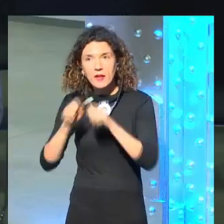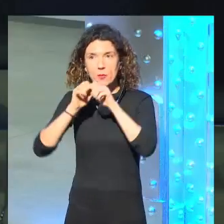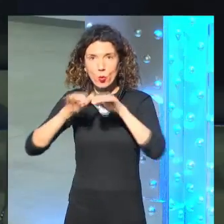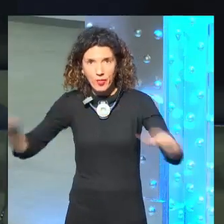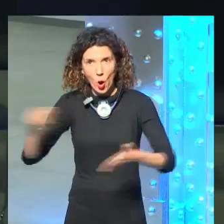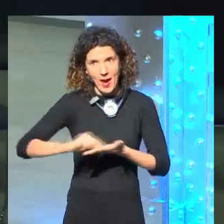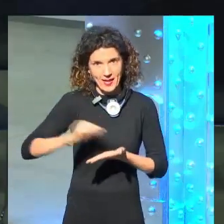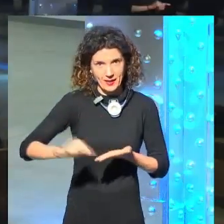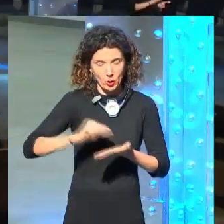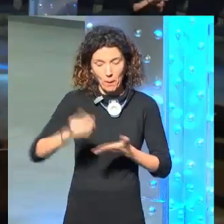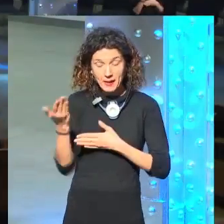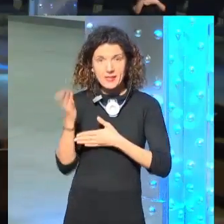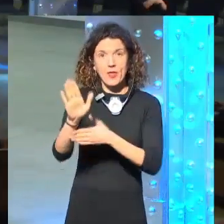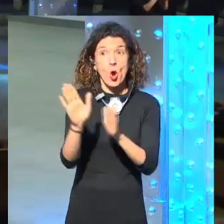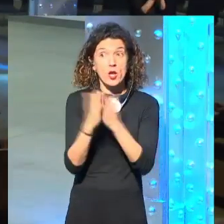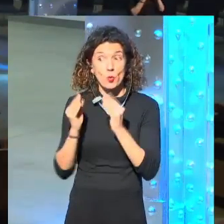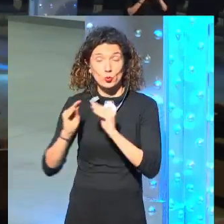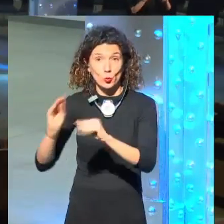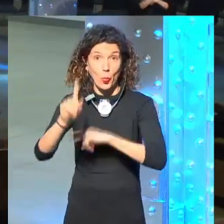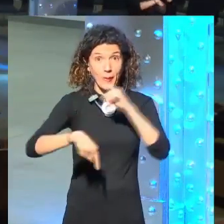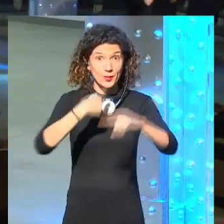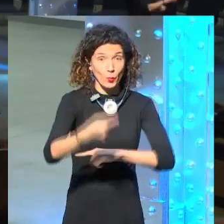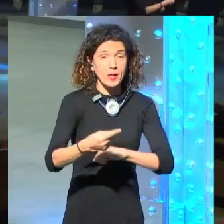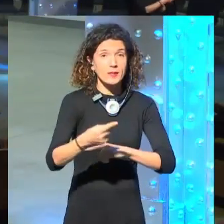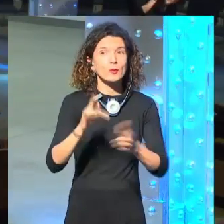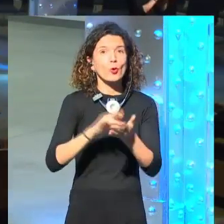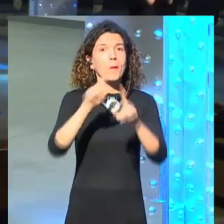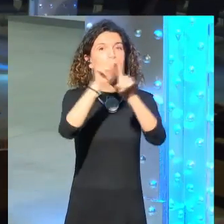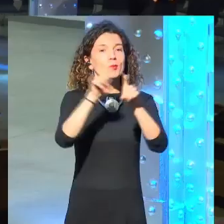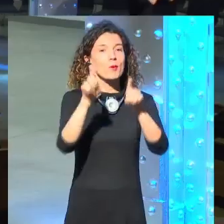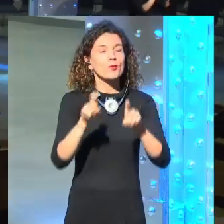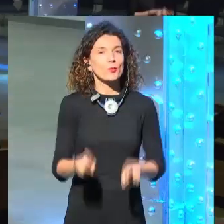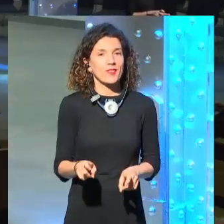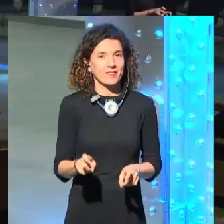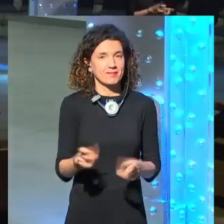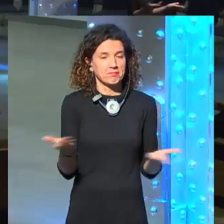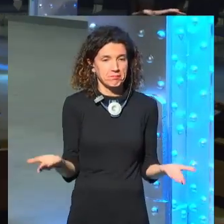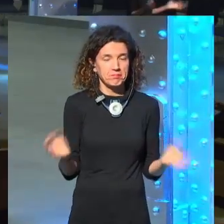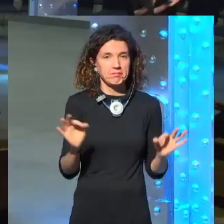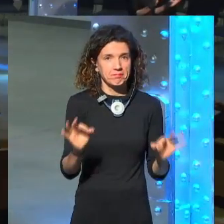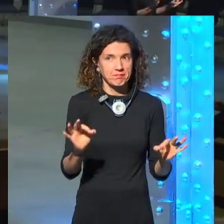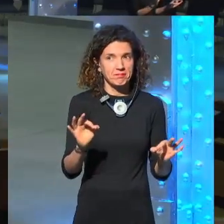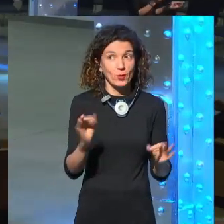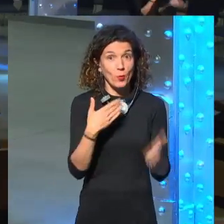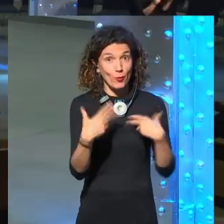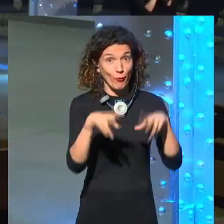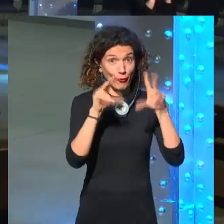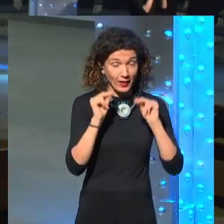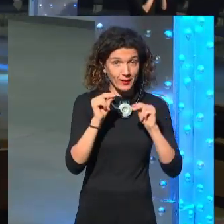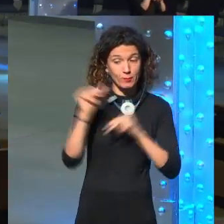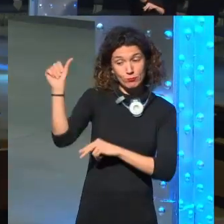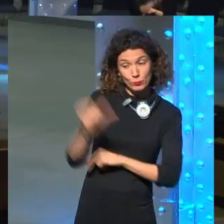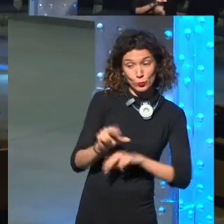the mathematician and the speaker this afternoon, Marcus du Sautoy. And